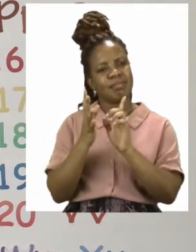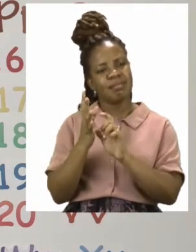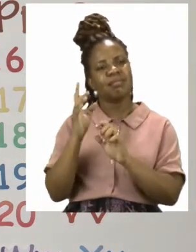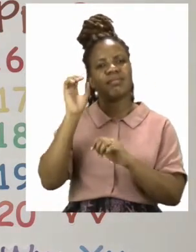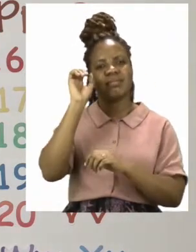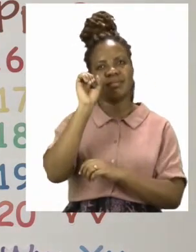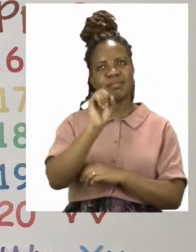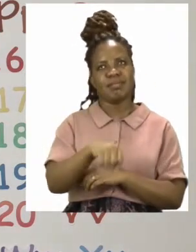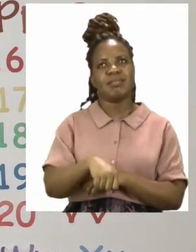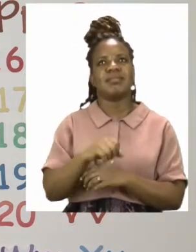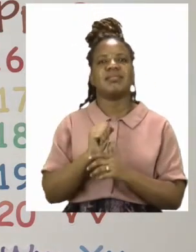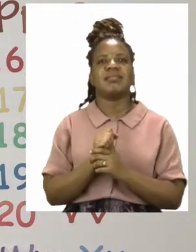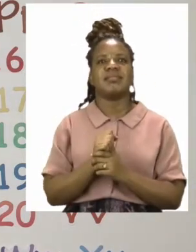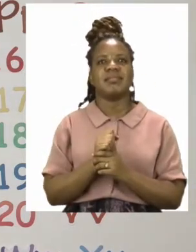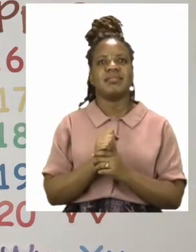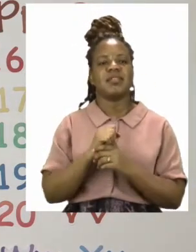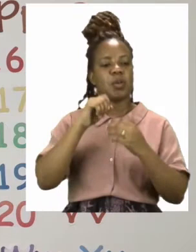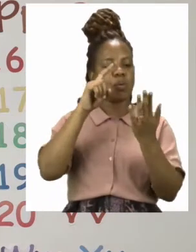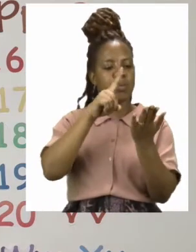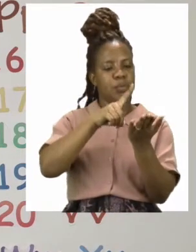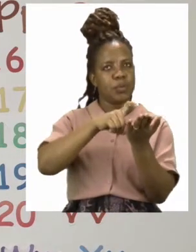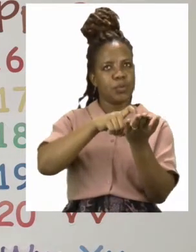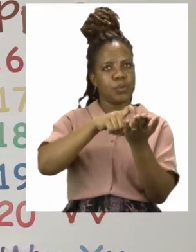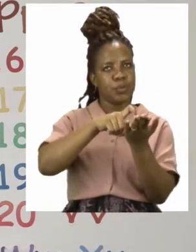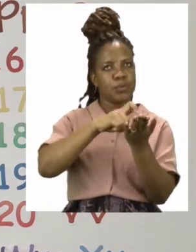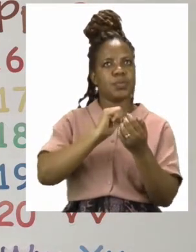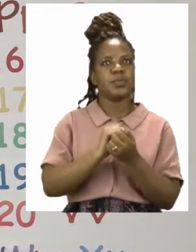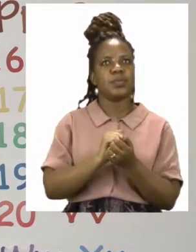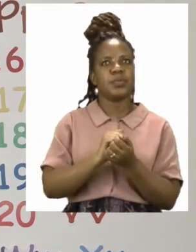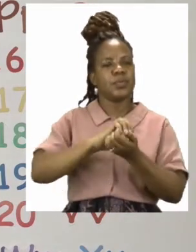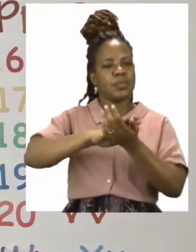our website, Zacky Online.